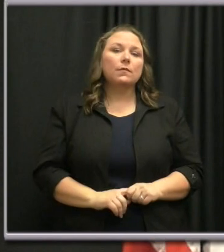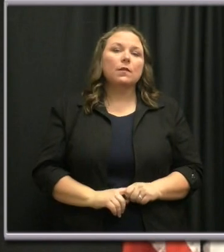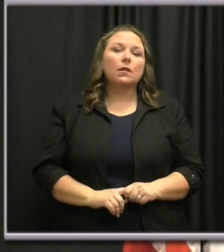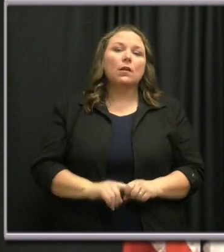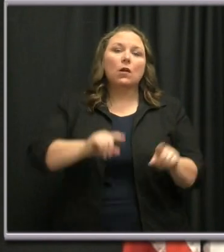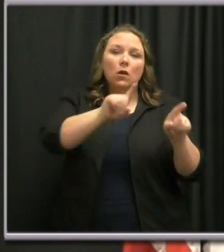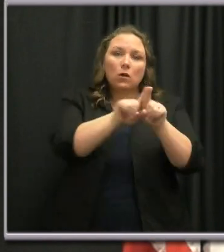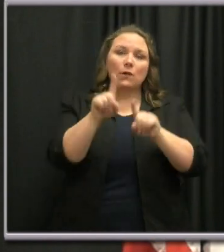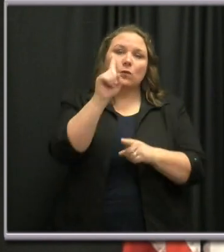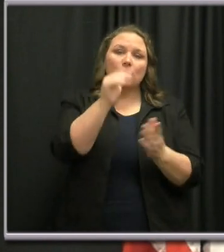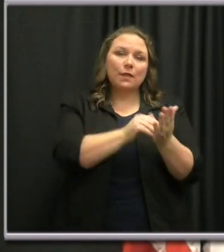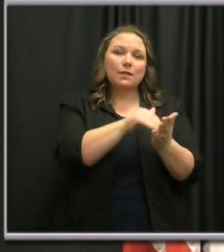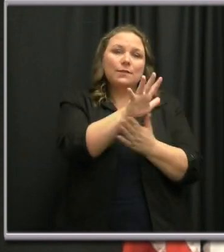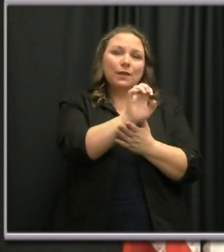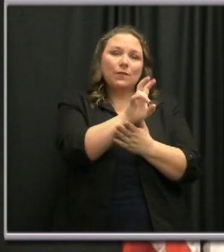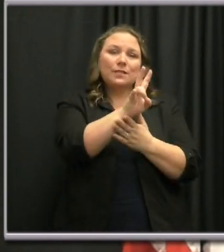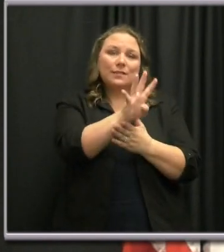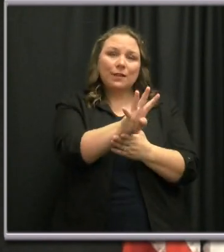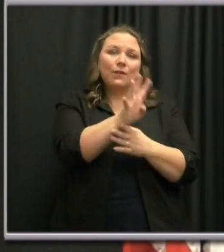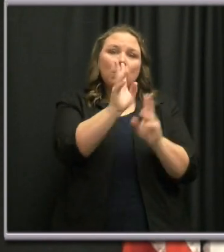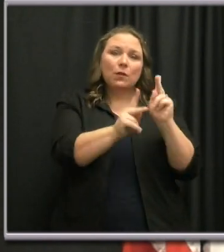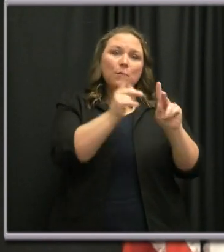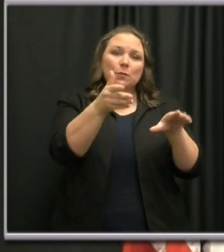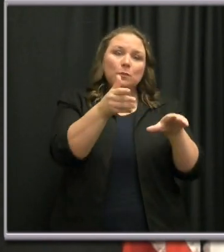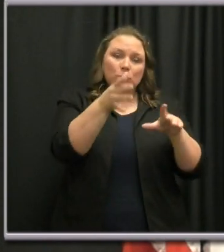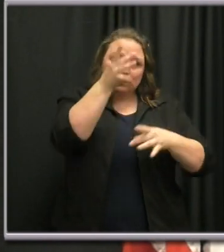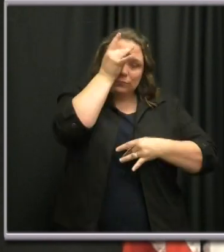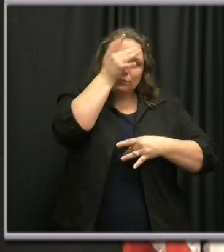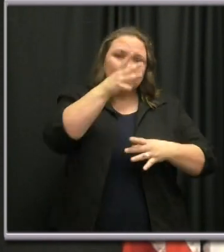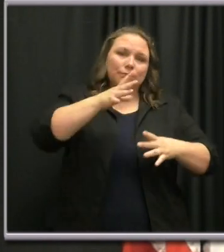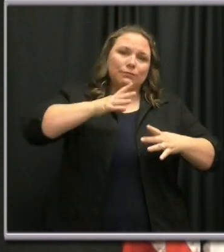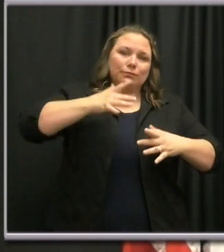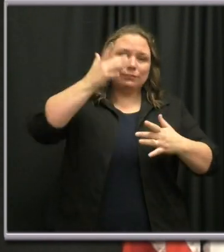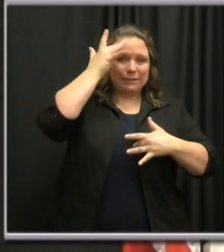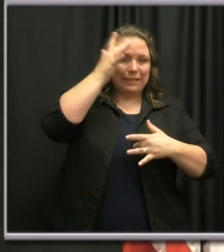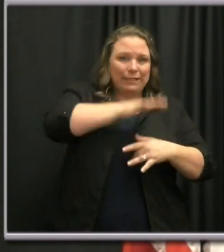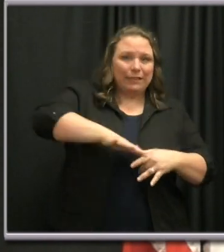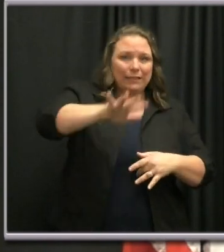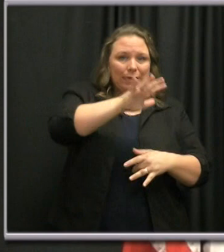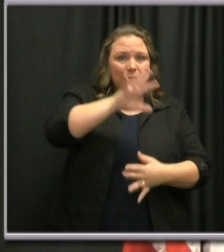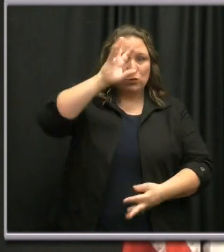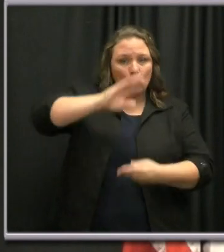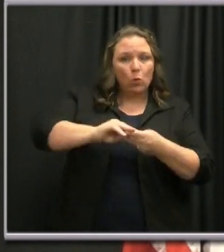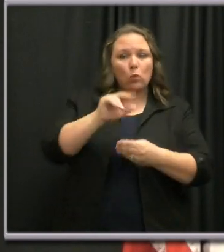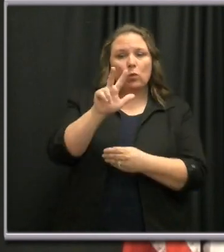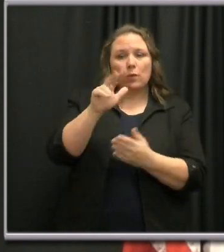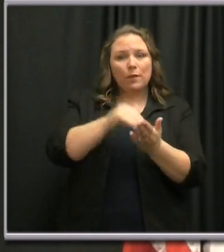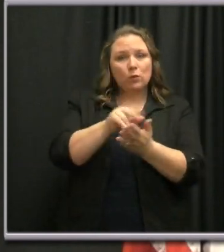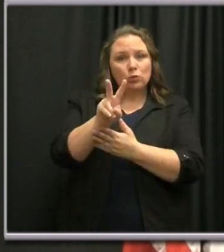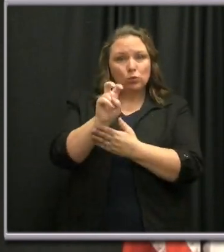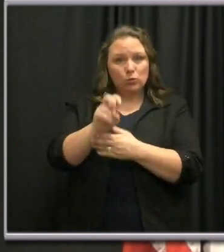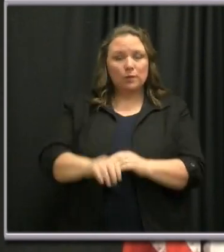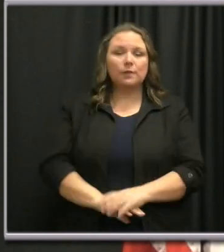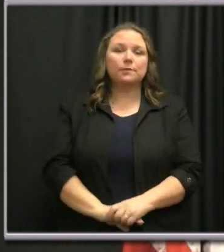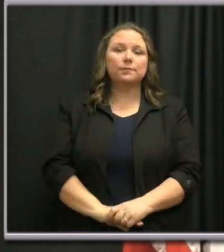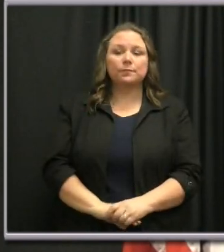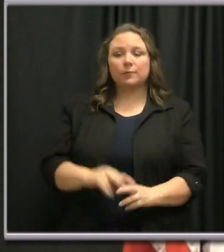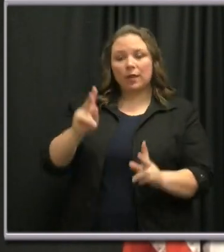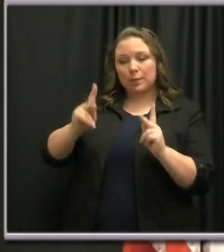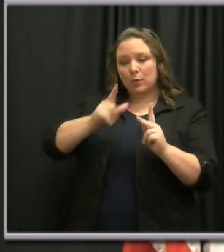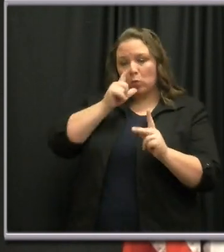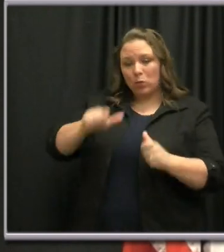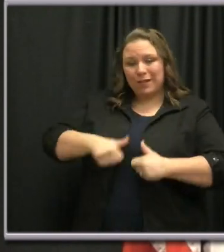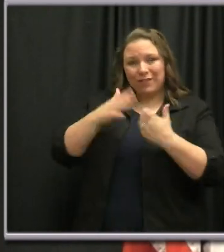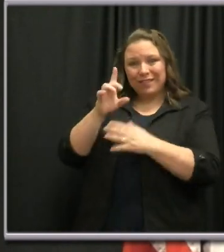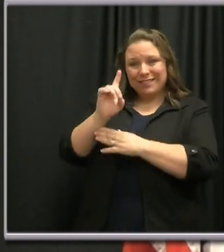additional 1,574 in our surrounding counties, bringing our total in our region to nearly 3,200. Of the Davidson County